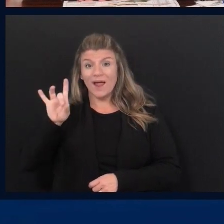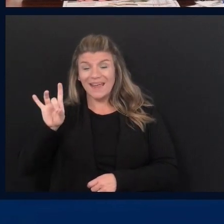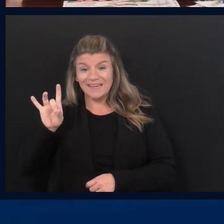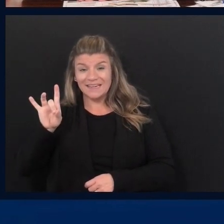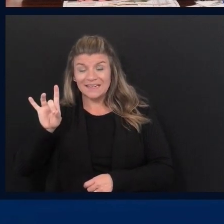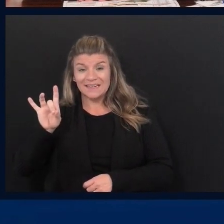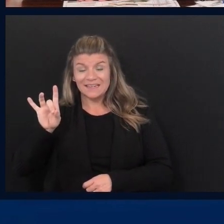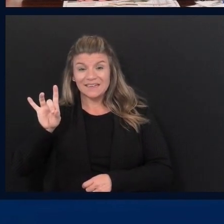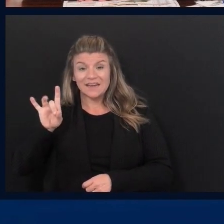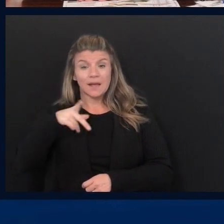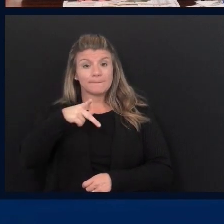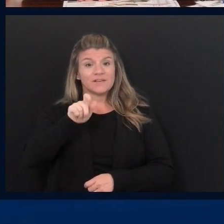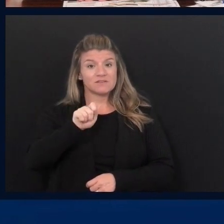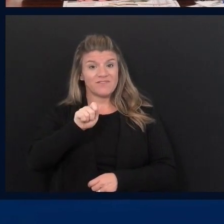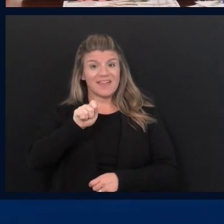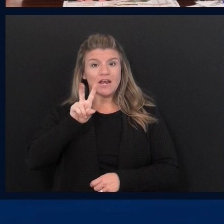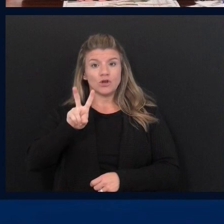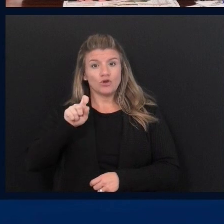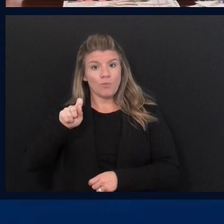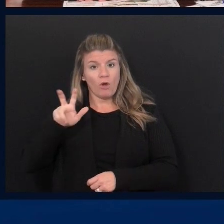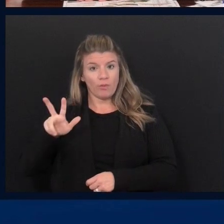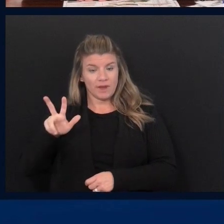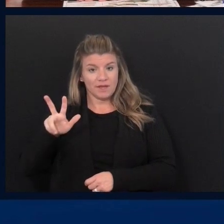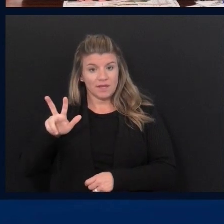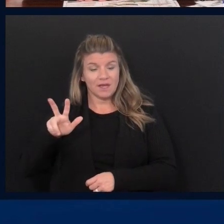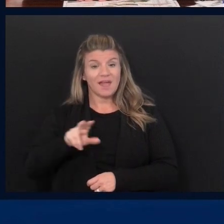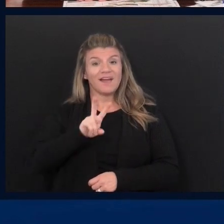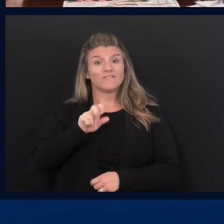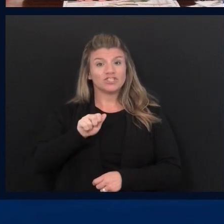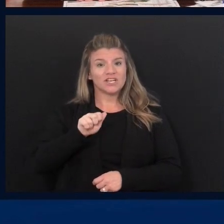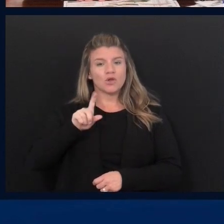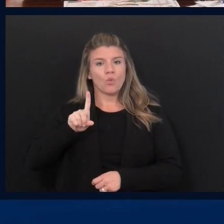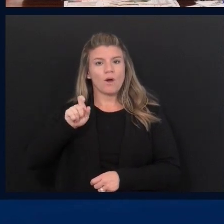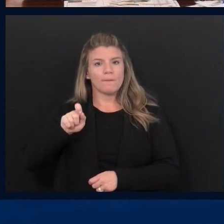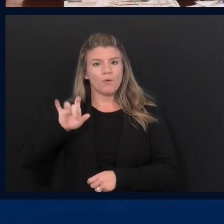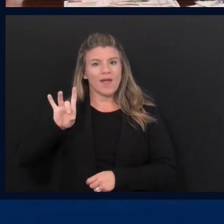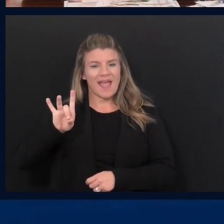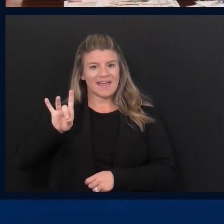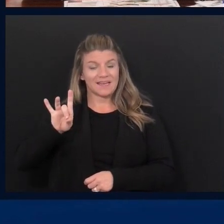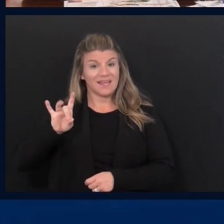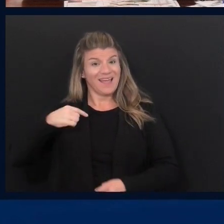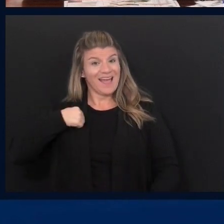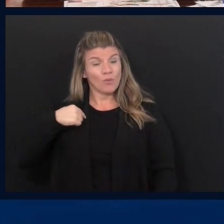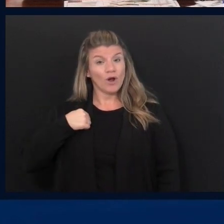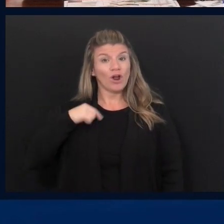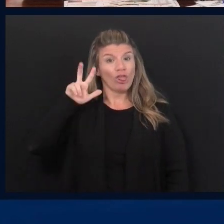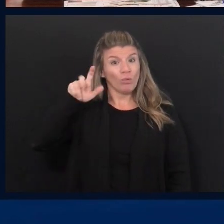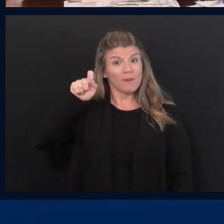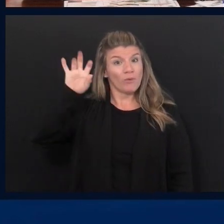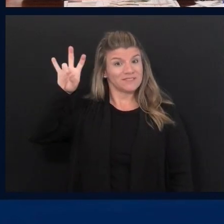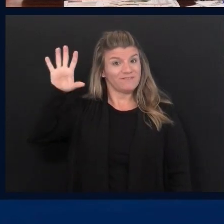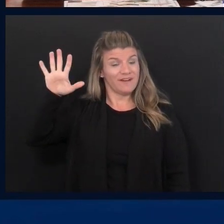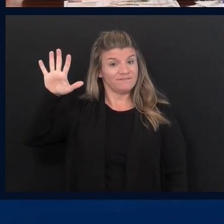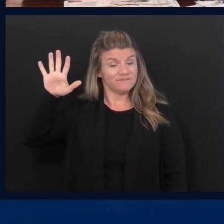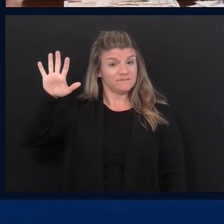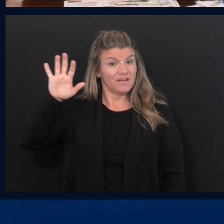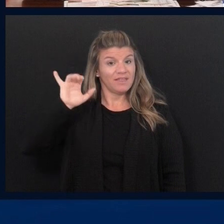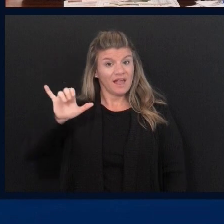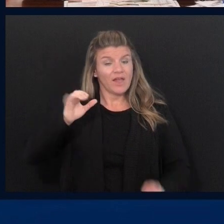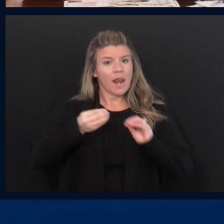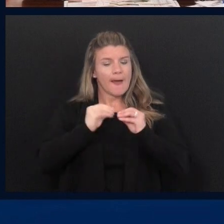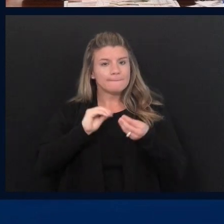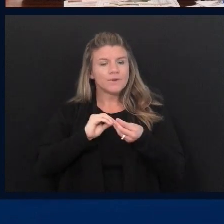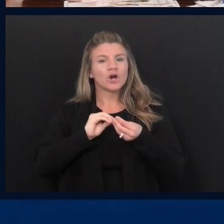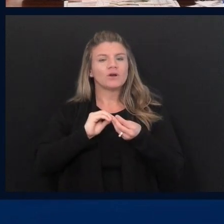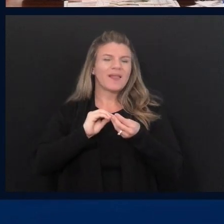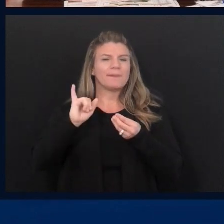1.8, Pennsylvania at 2.3, and Virginia at 1.8, and we're at 3.75 on